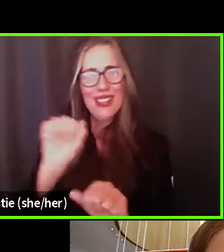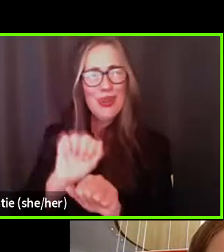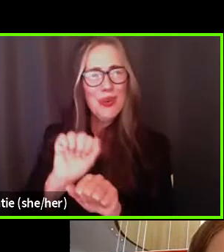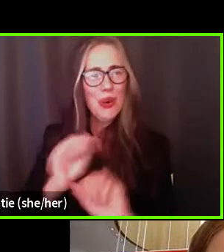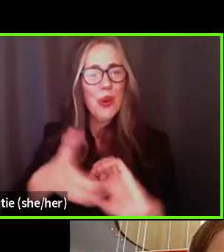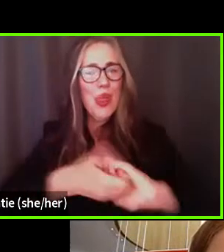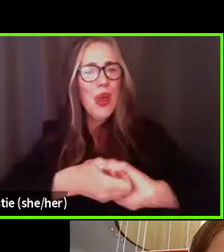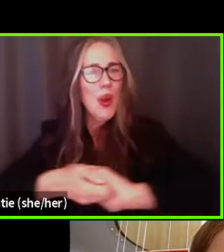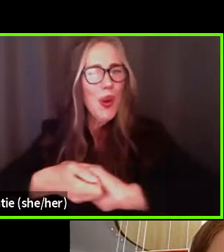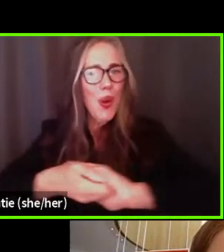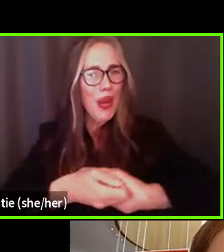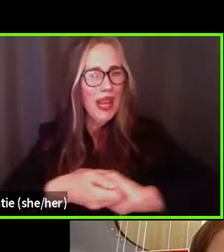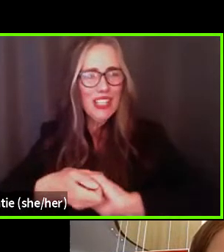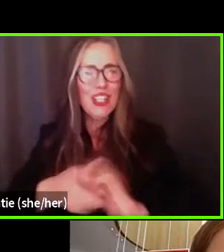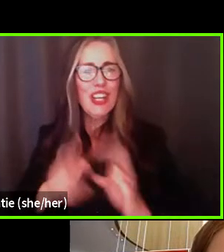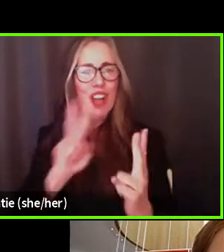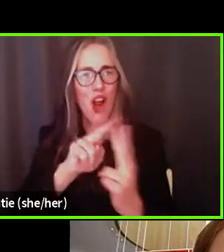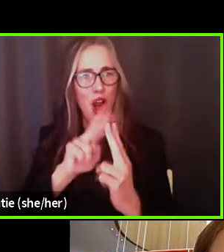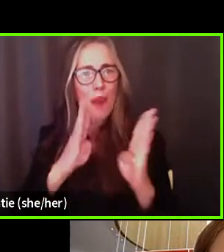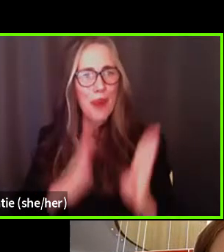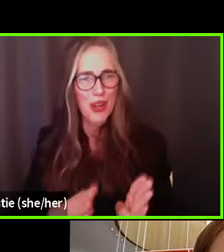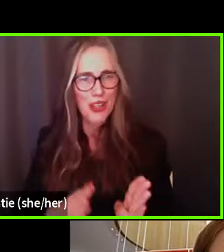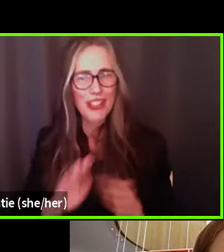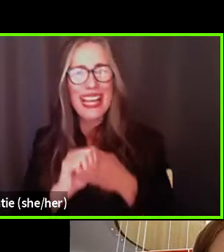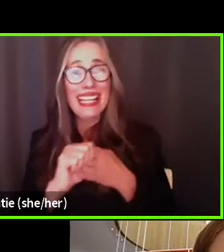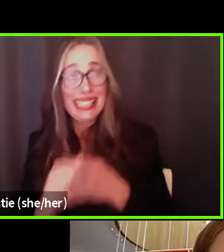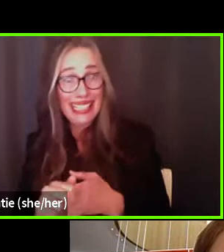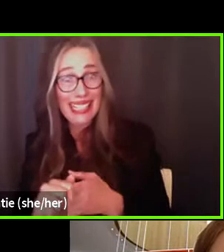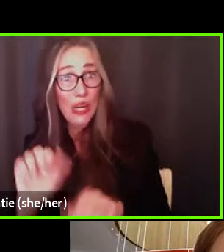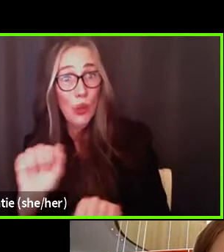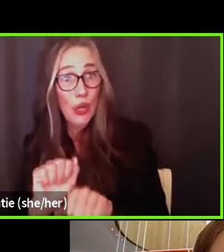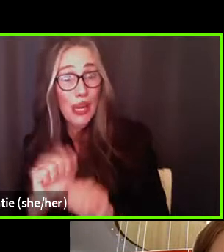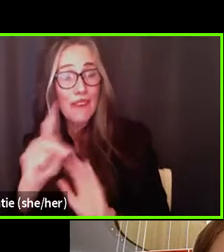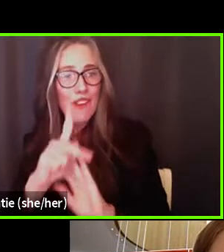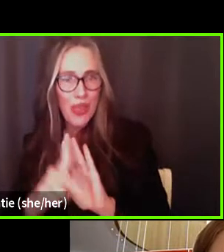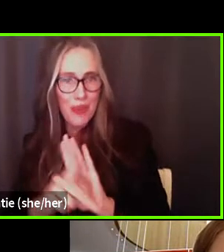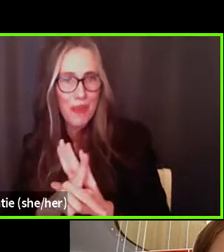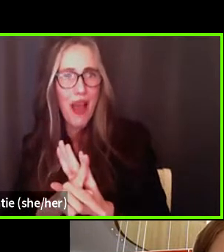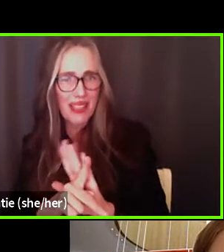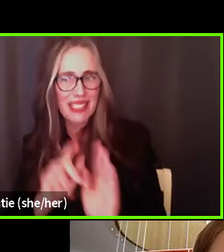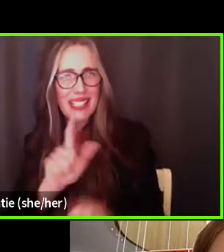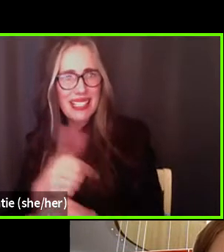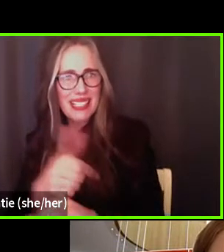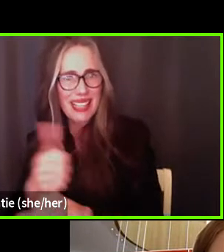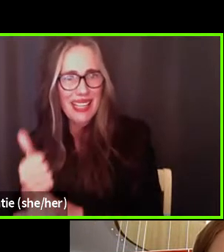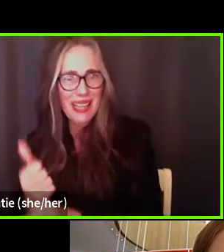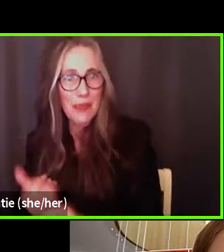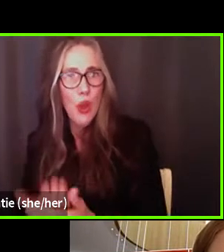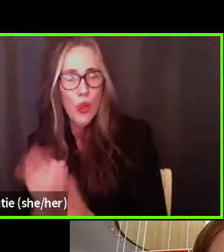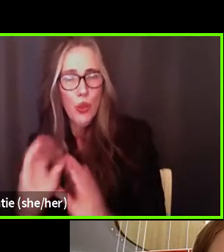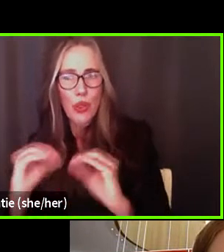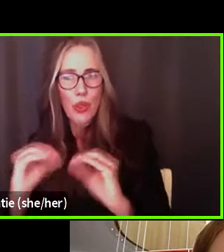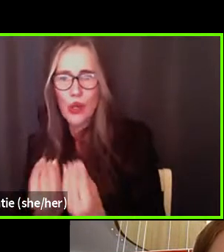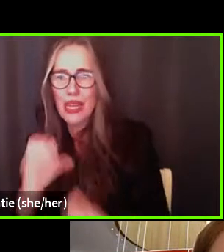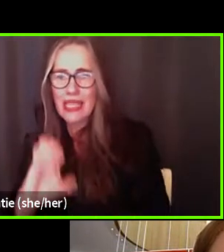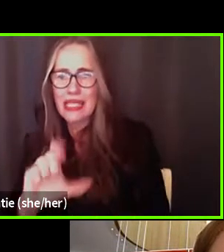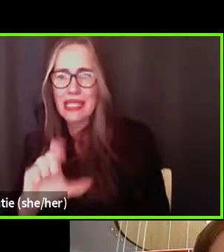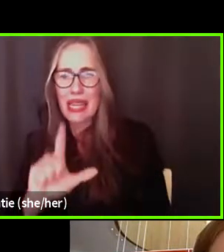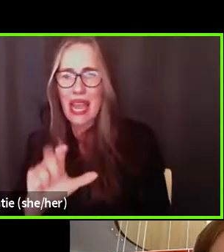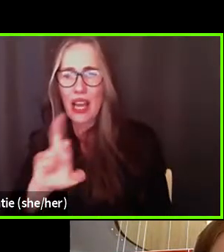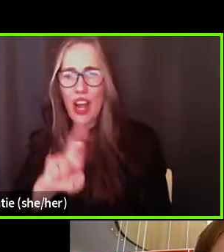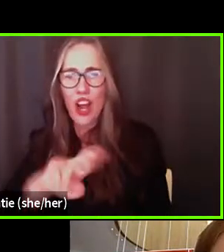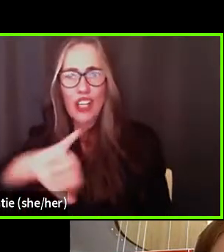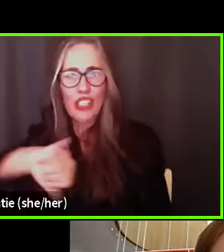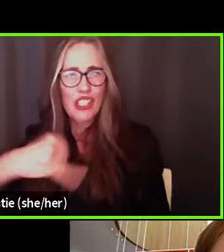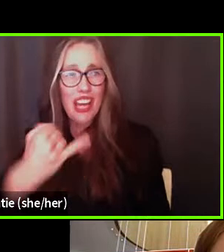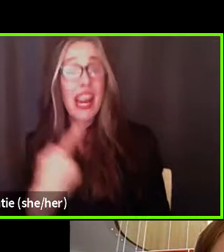leading the policy work for clrj and prior to that i've been involved with clrjn as a staff member and a